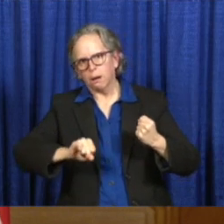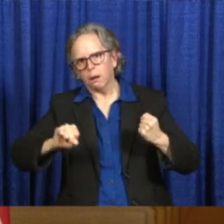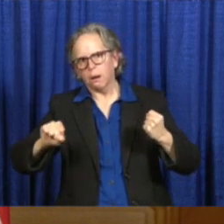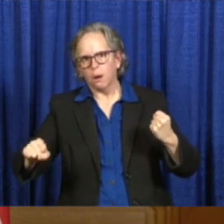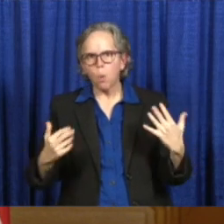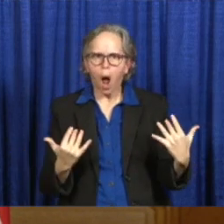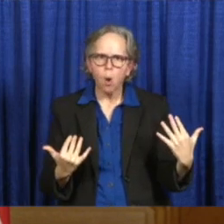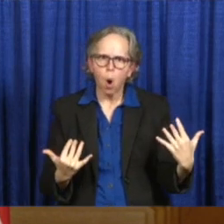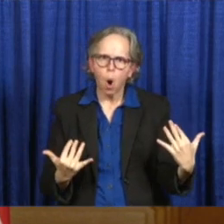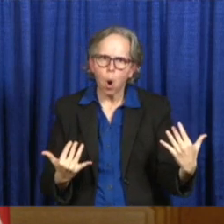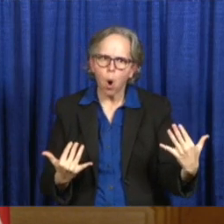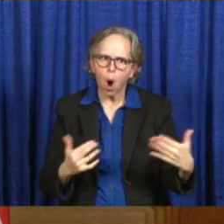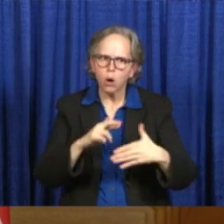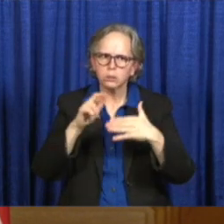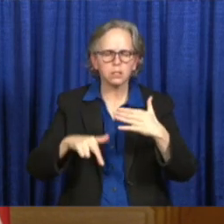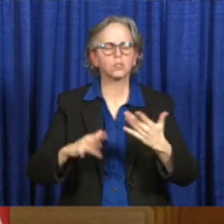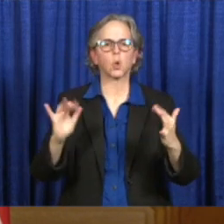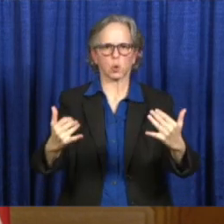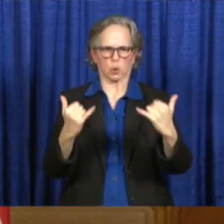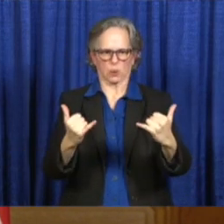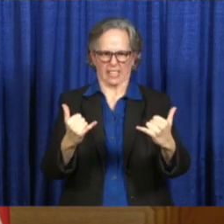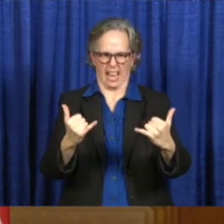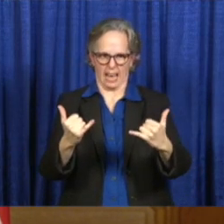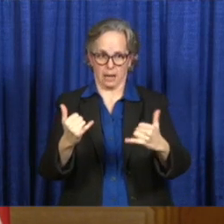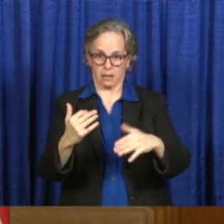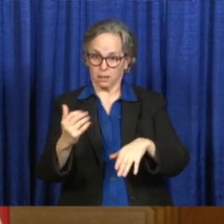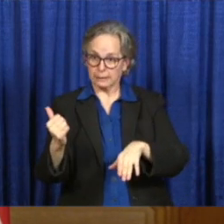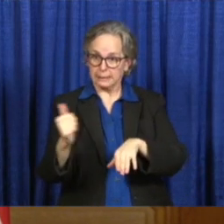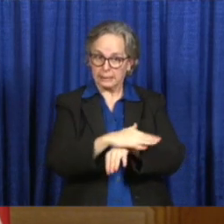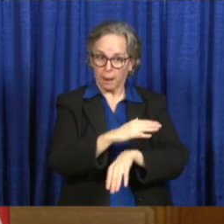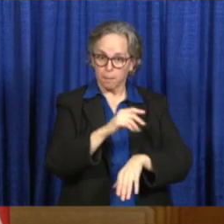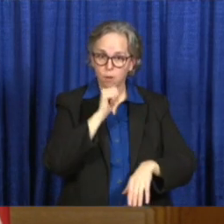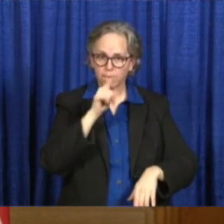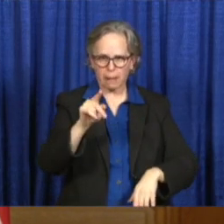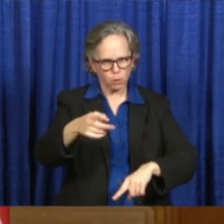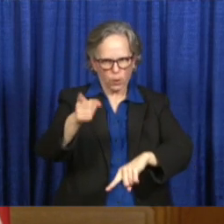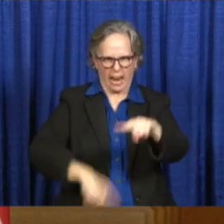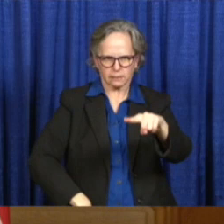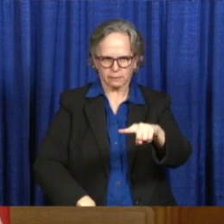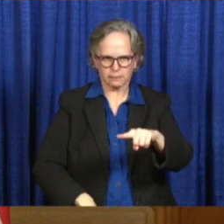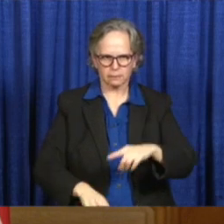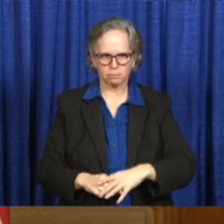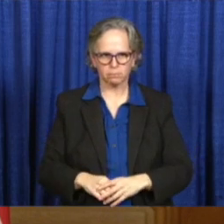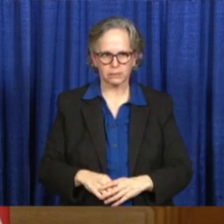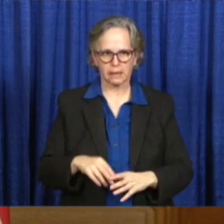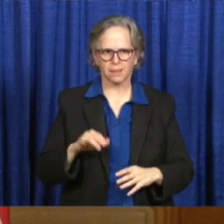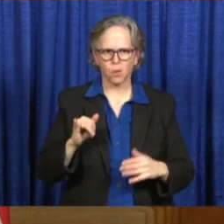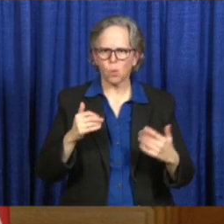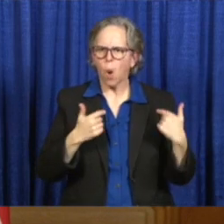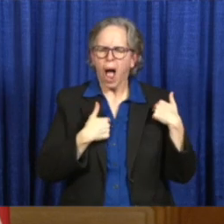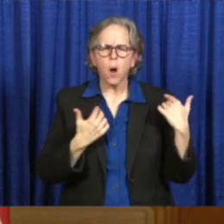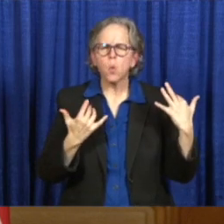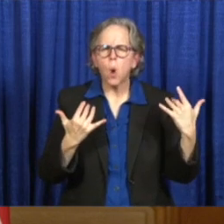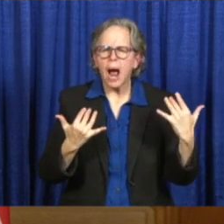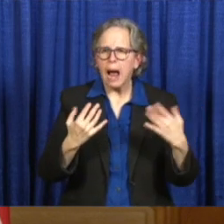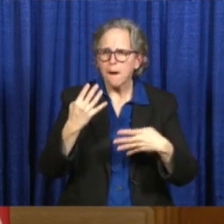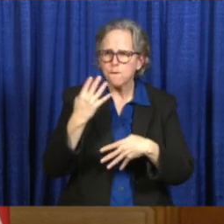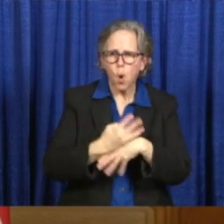to send those to the private labs. And again, the problem has been turnaround 4, 5, and 6 days, which is